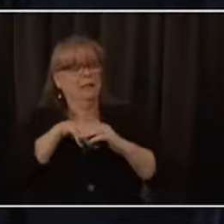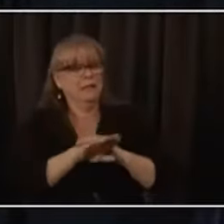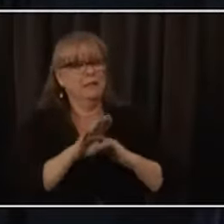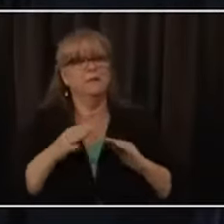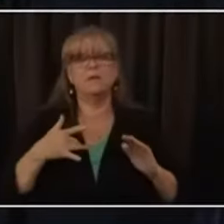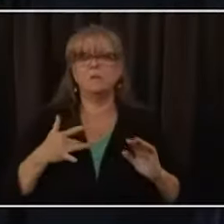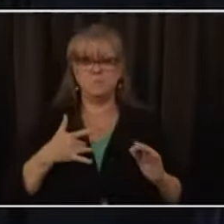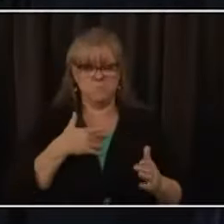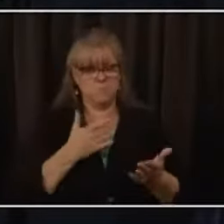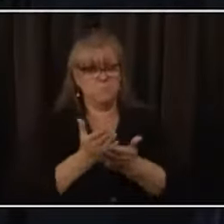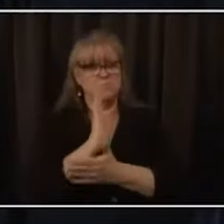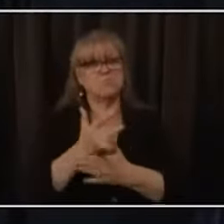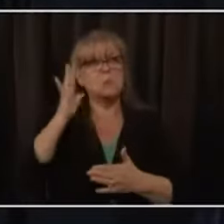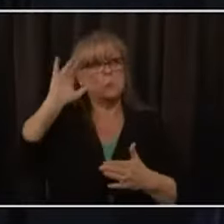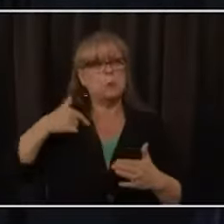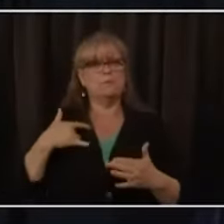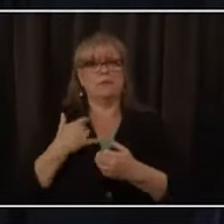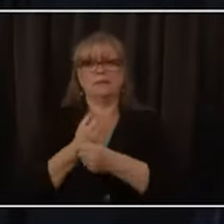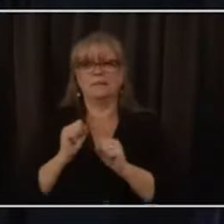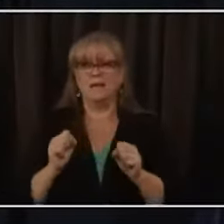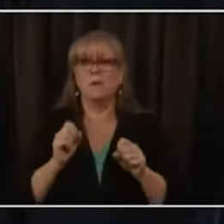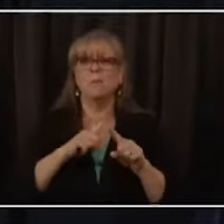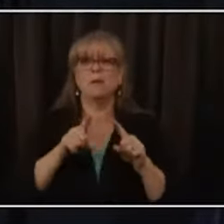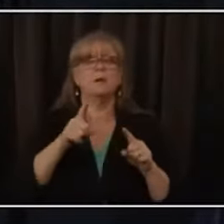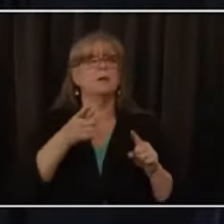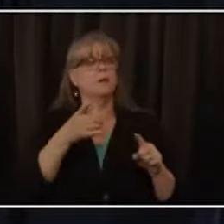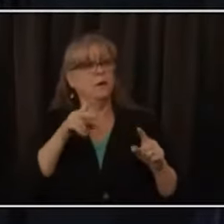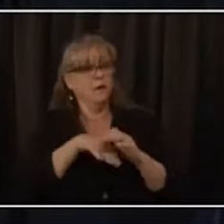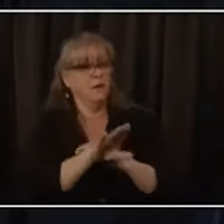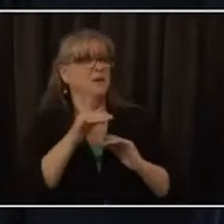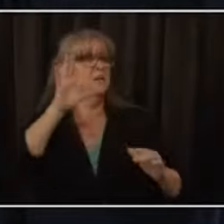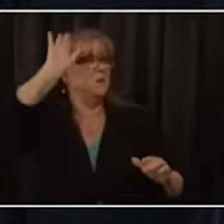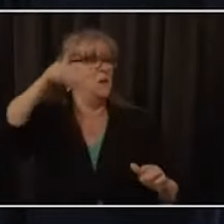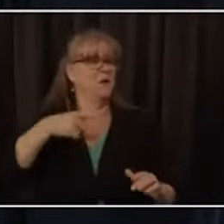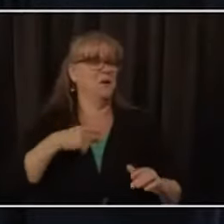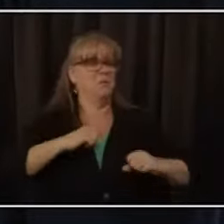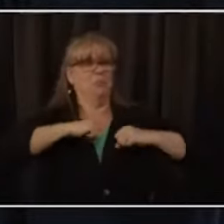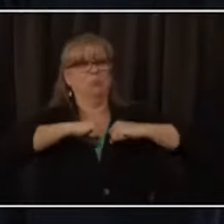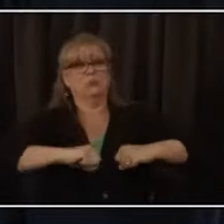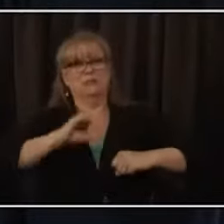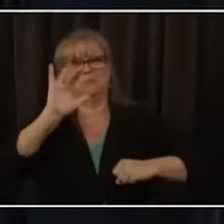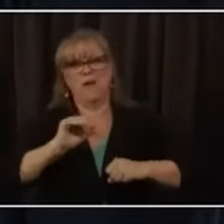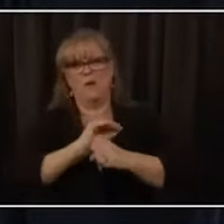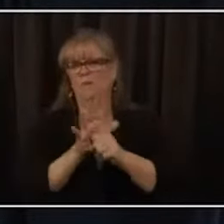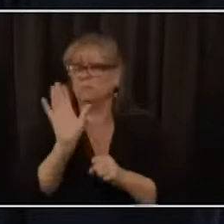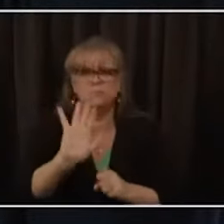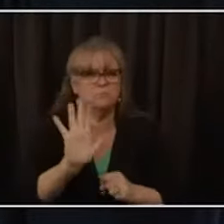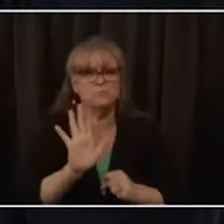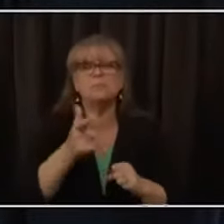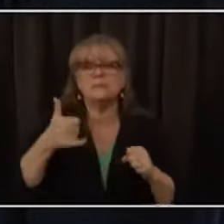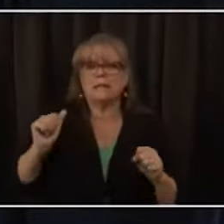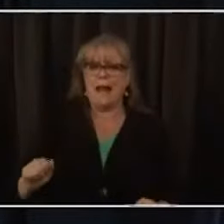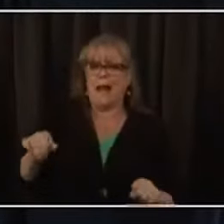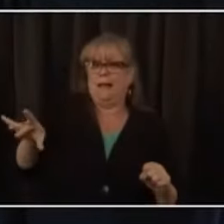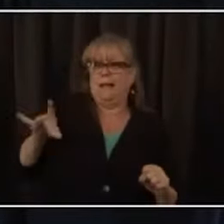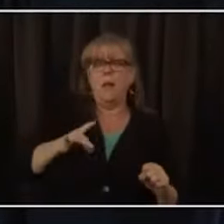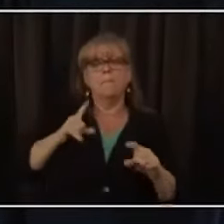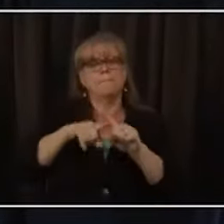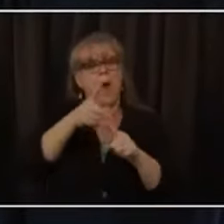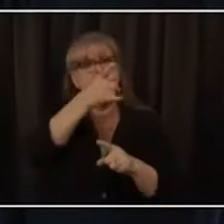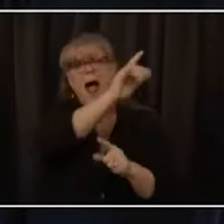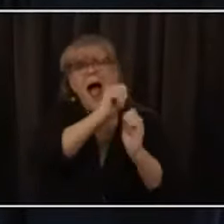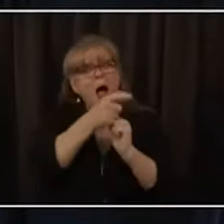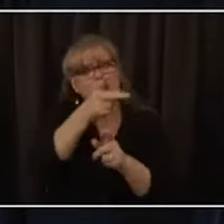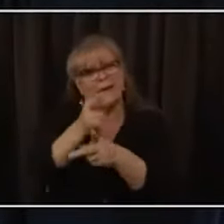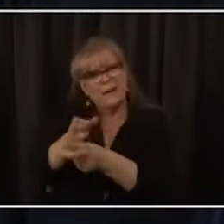those businesses are going above and beyond. And many counties have embraced that. The dial will devolve to